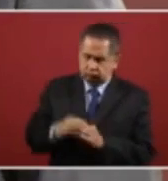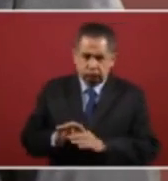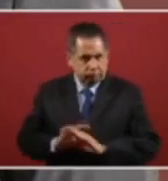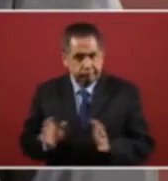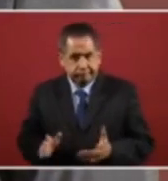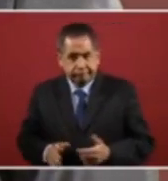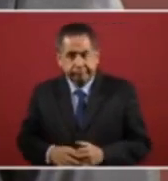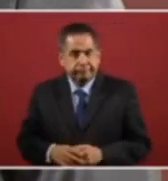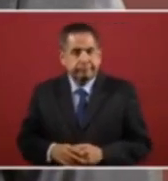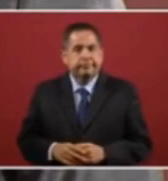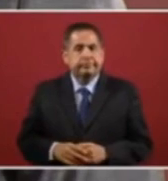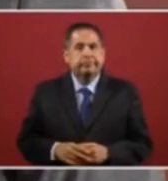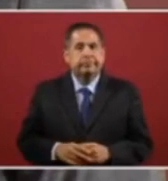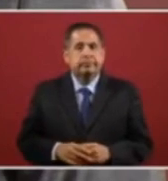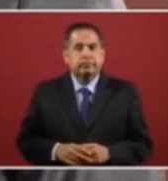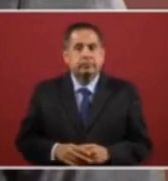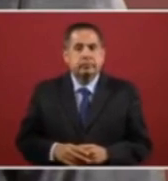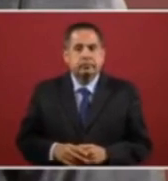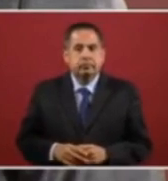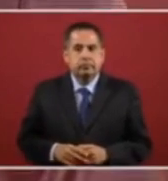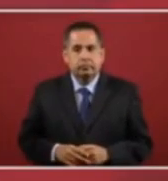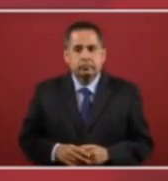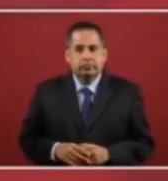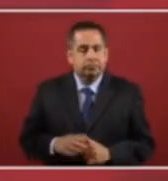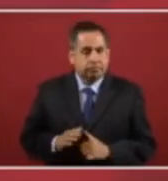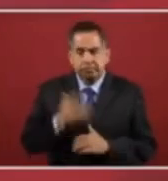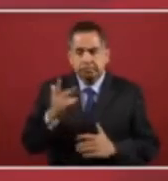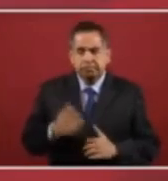of that, because